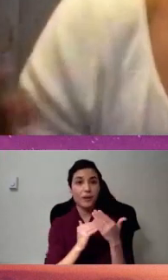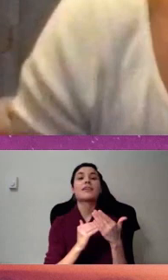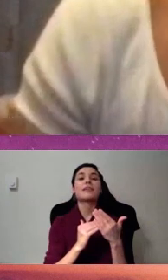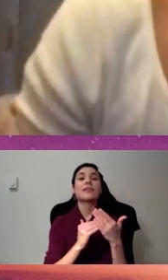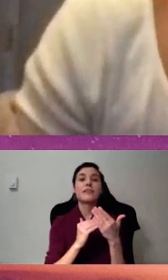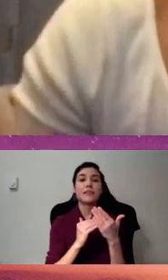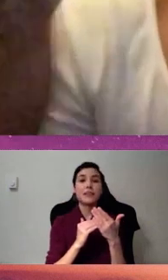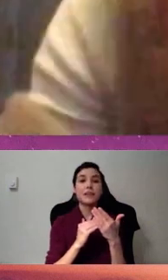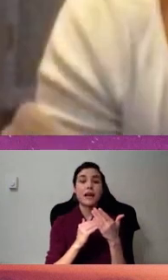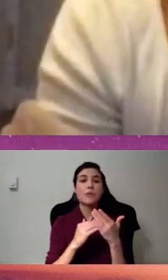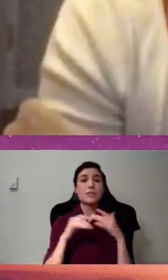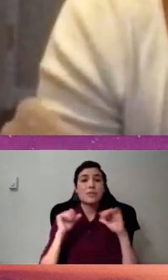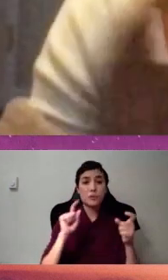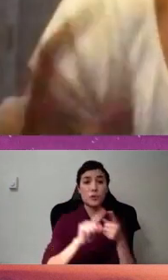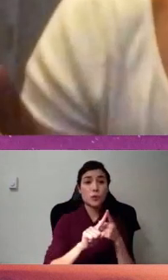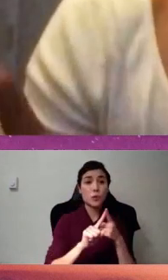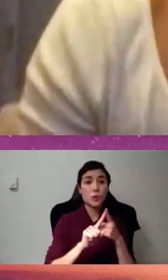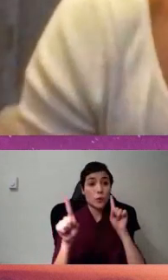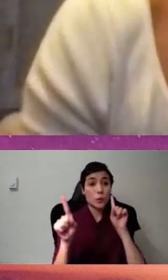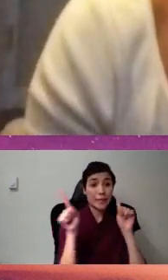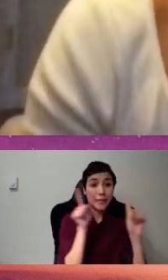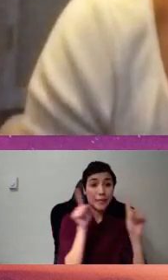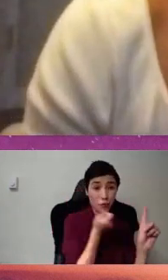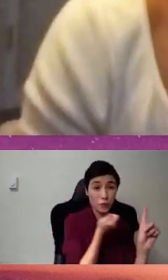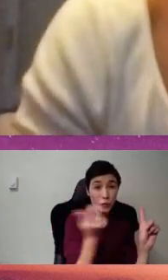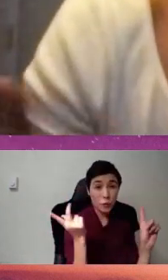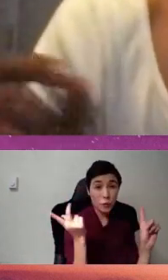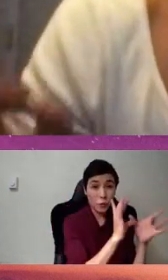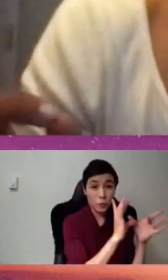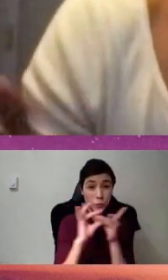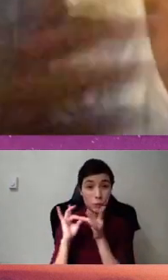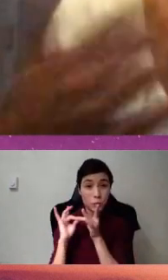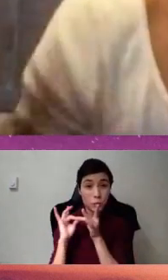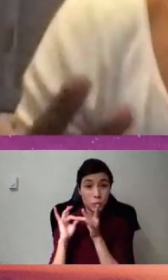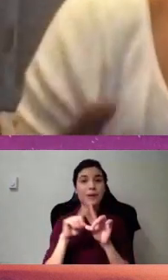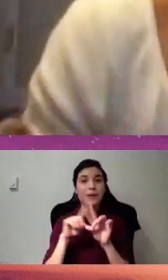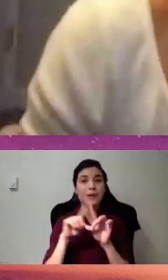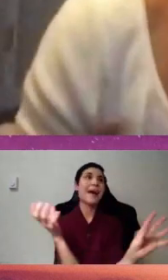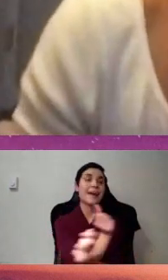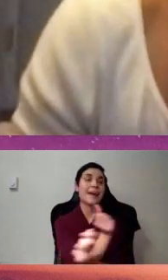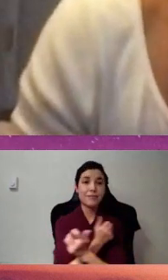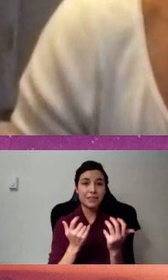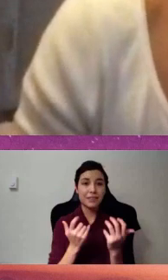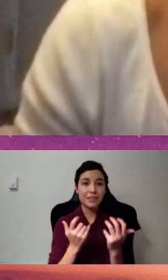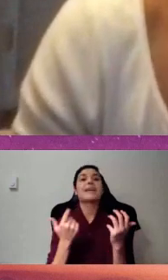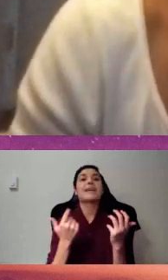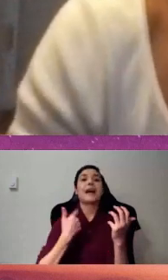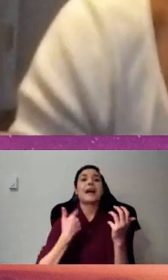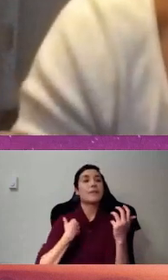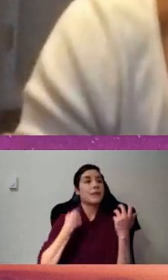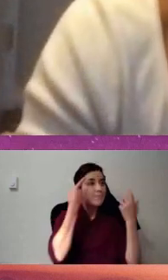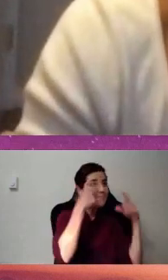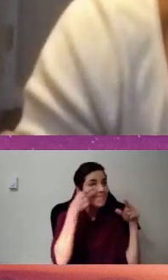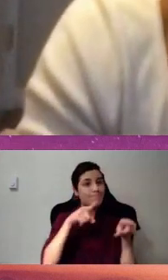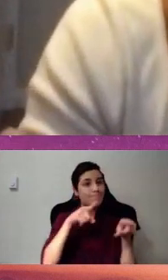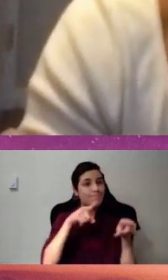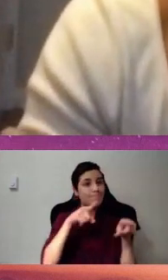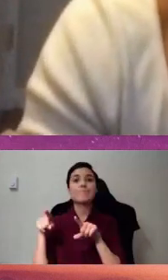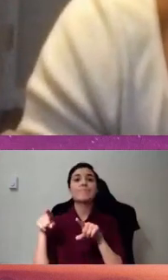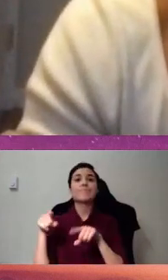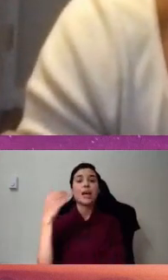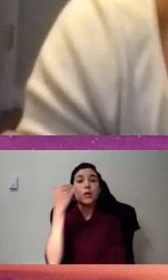hear in there, and then everything that y'all were saying, I was just like, yes, 100%. I agree with that. And so some of what I'm about to say might be a little bit